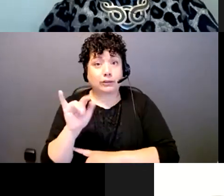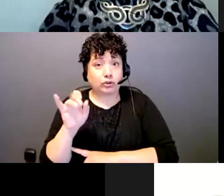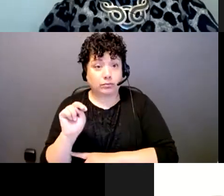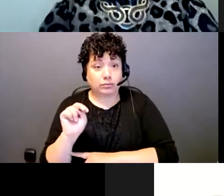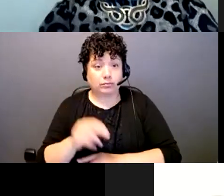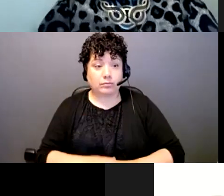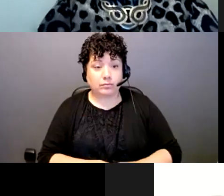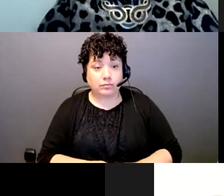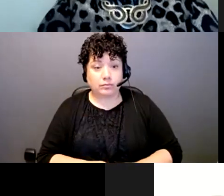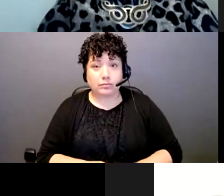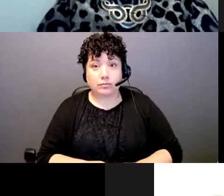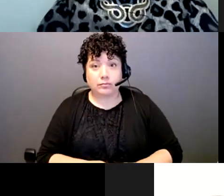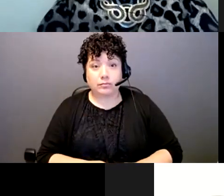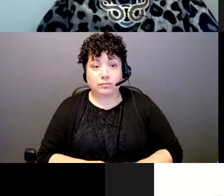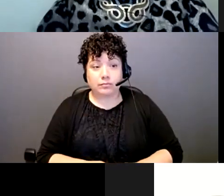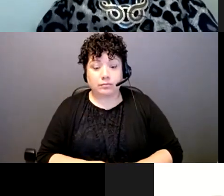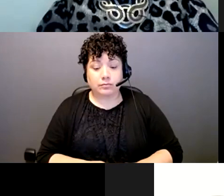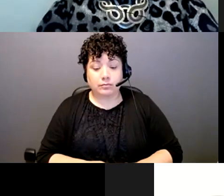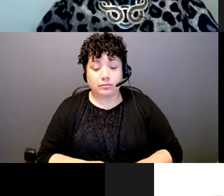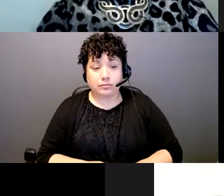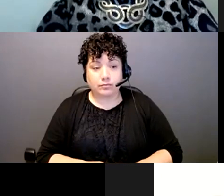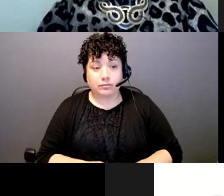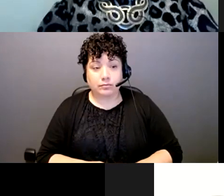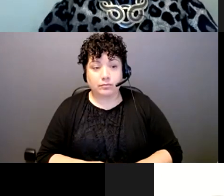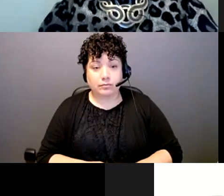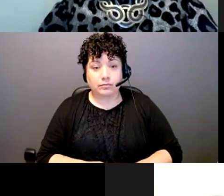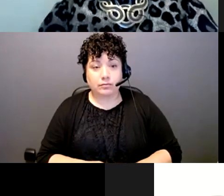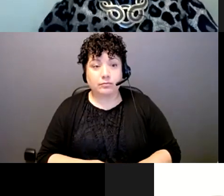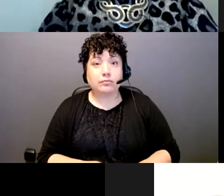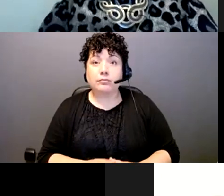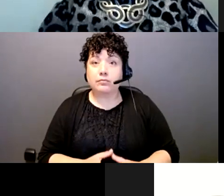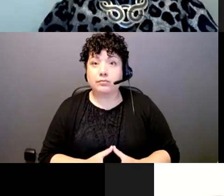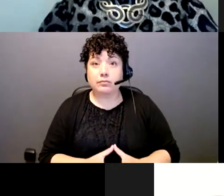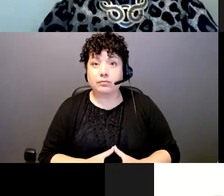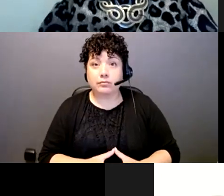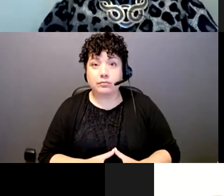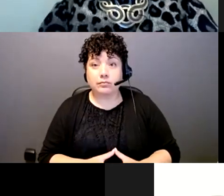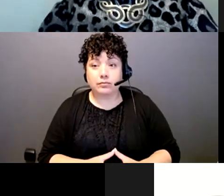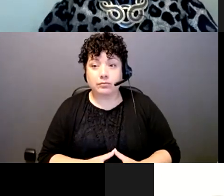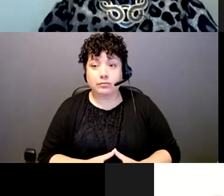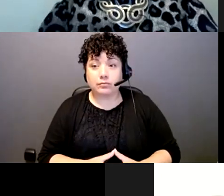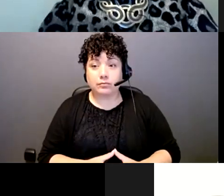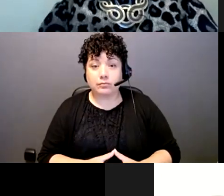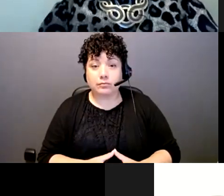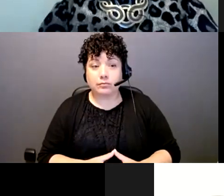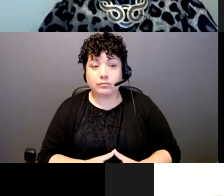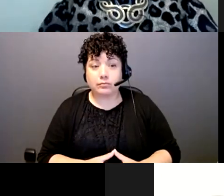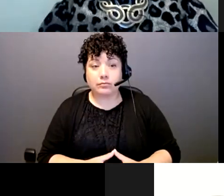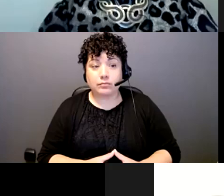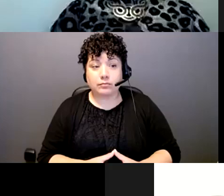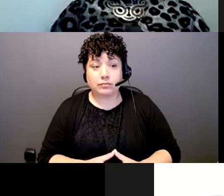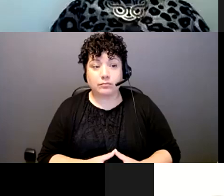So In terms of the use